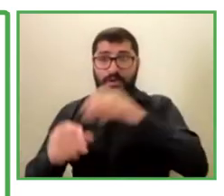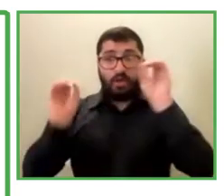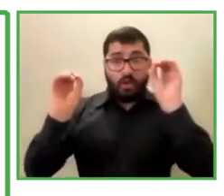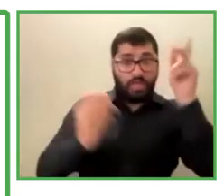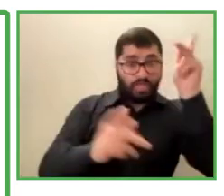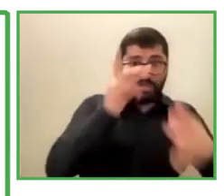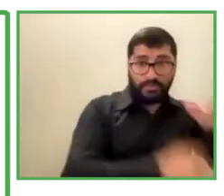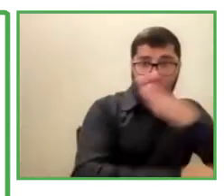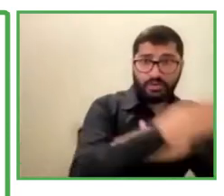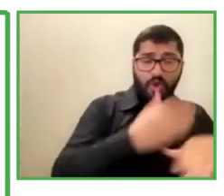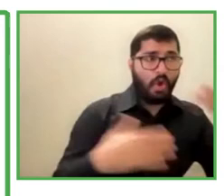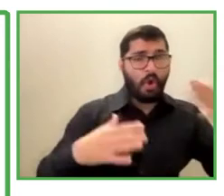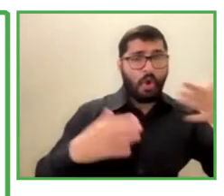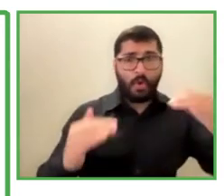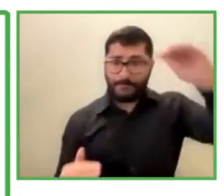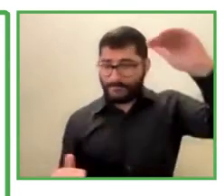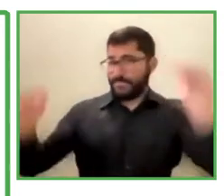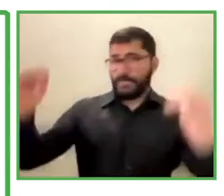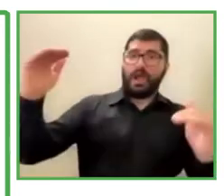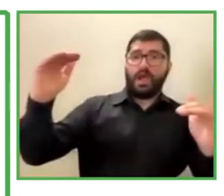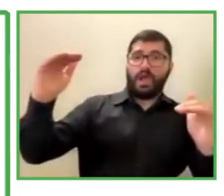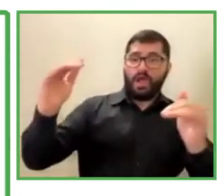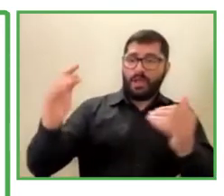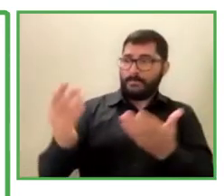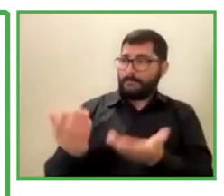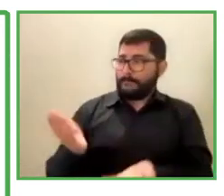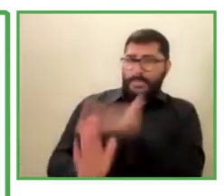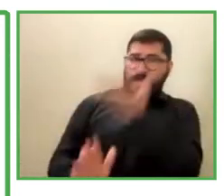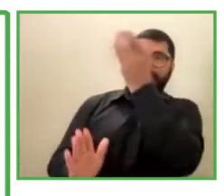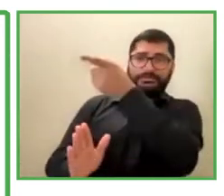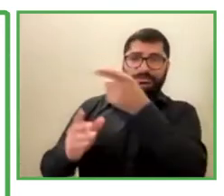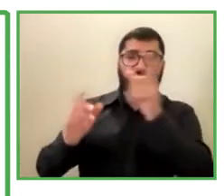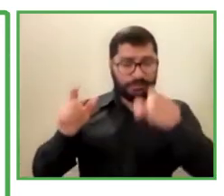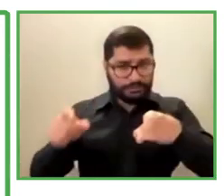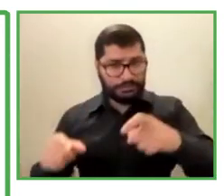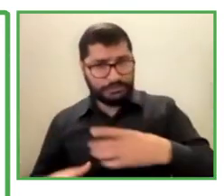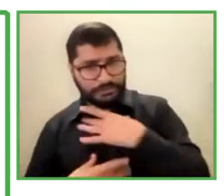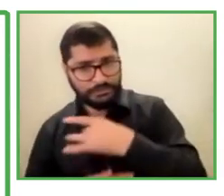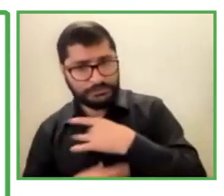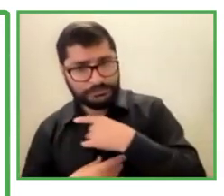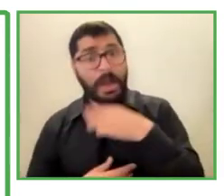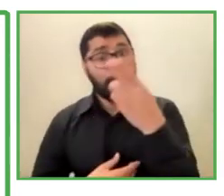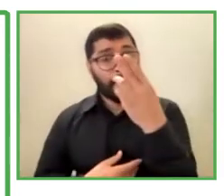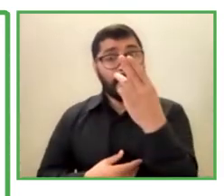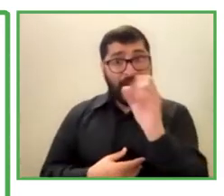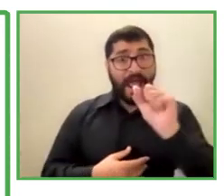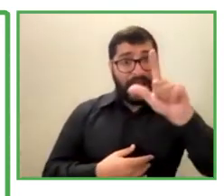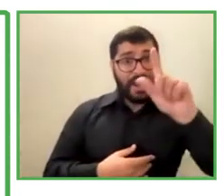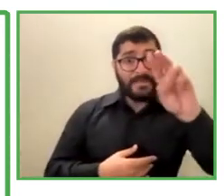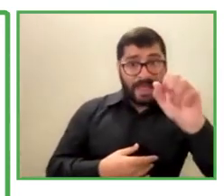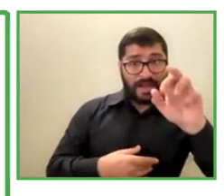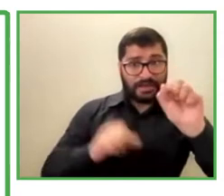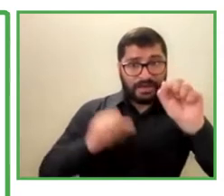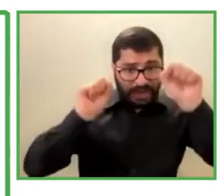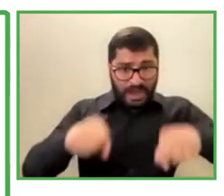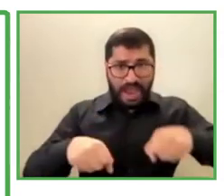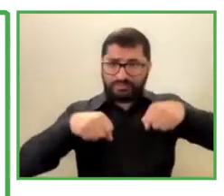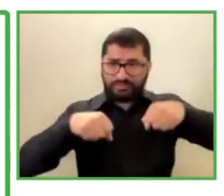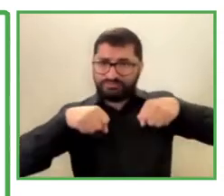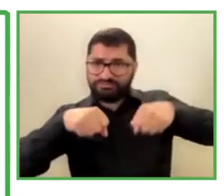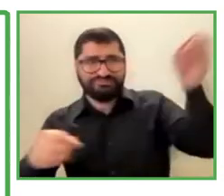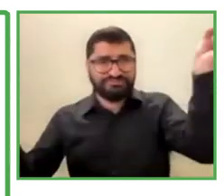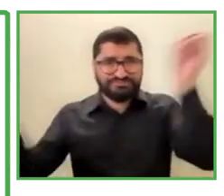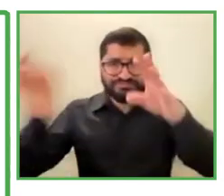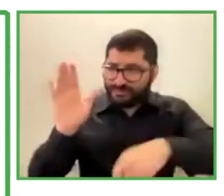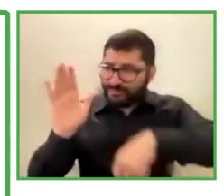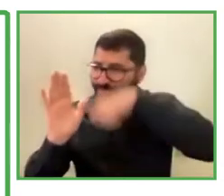disabilities. So it is very interesting to see that Walmart, with their project of work inclusion,